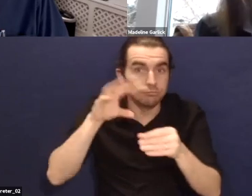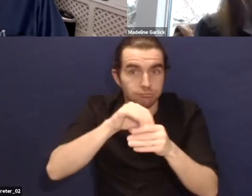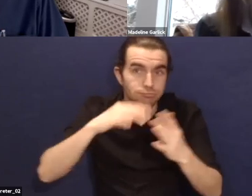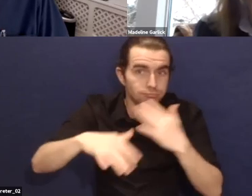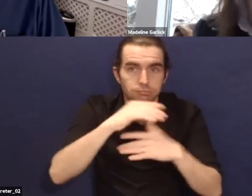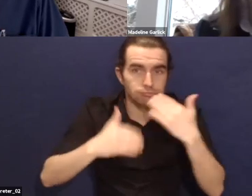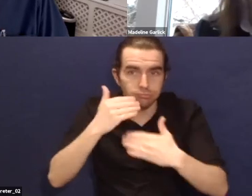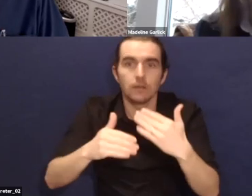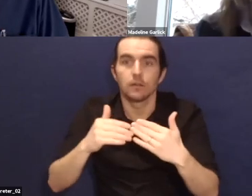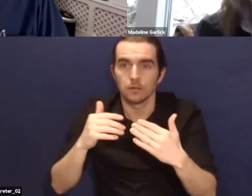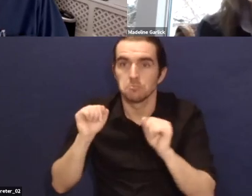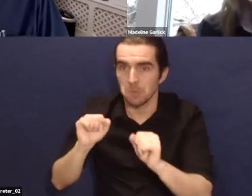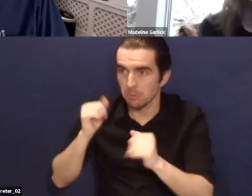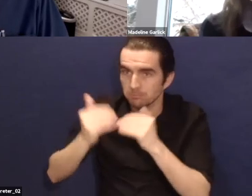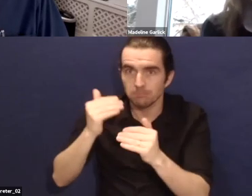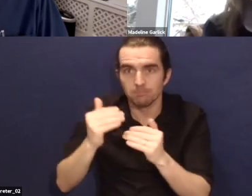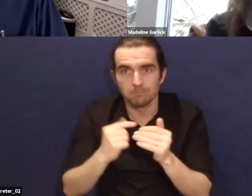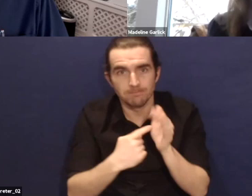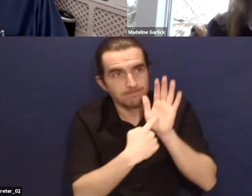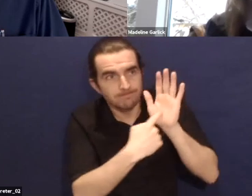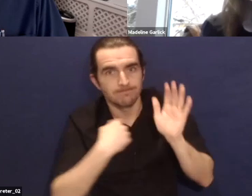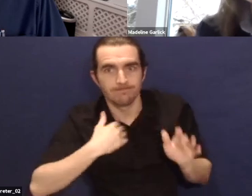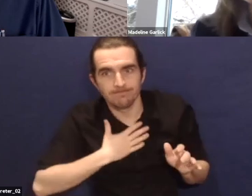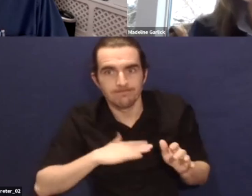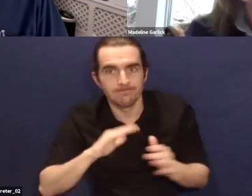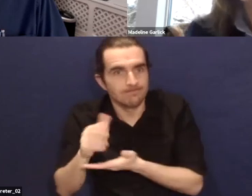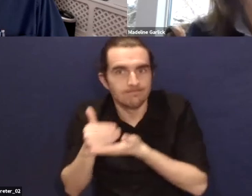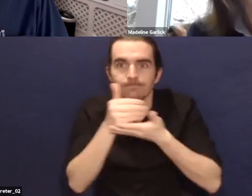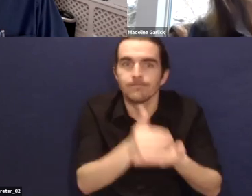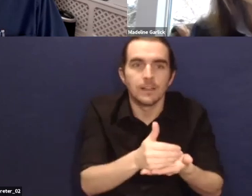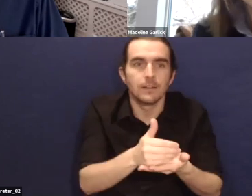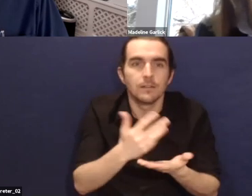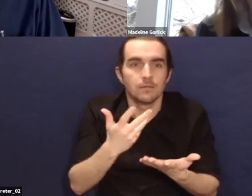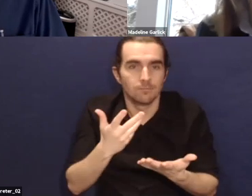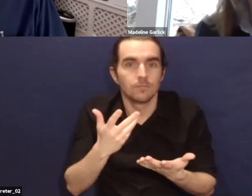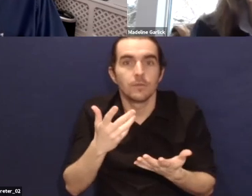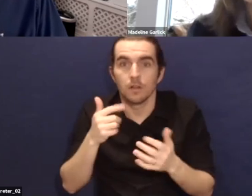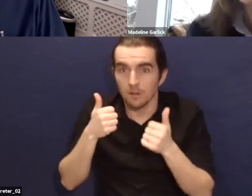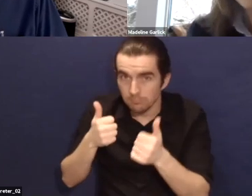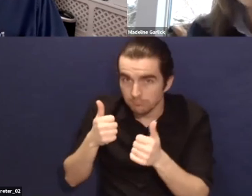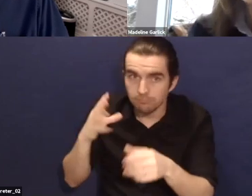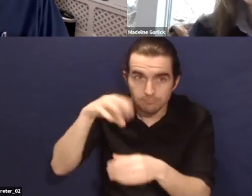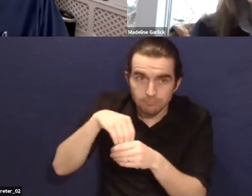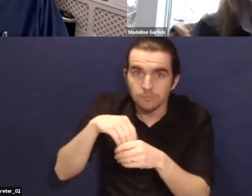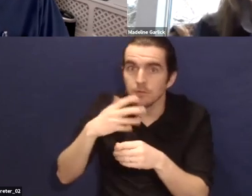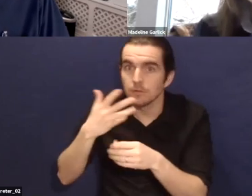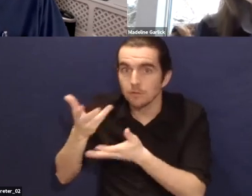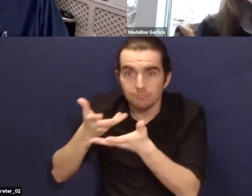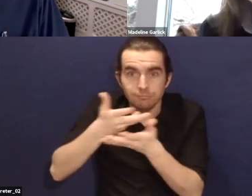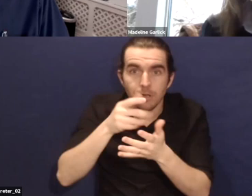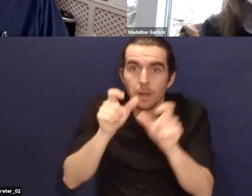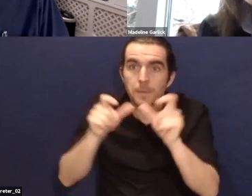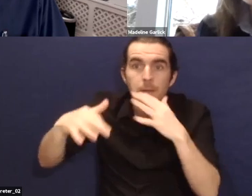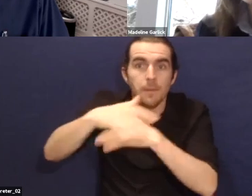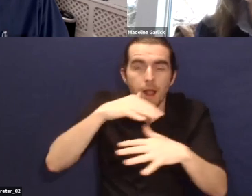in the context of discussions around this, UNHCR's clear position that detention is never in the best interest of the child, and that we need to